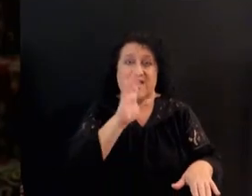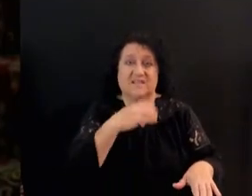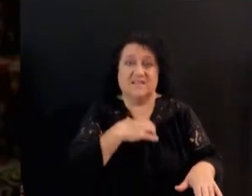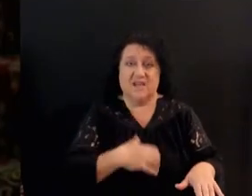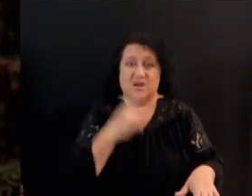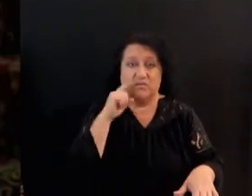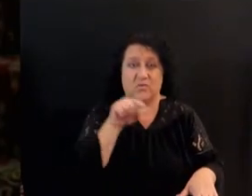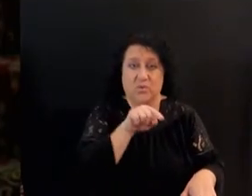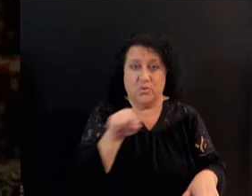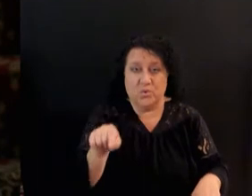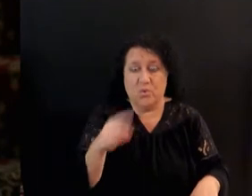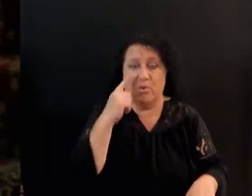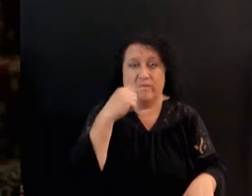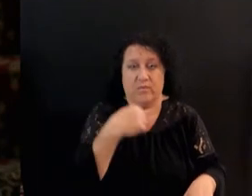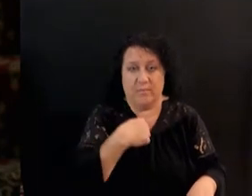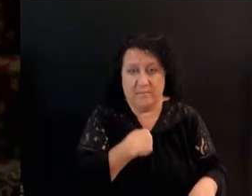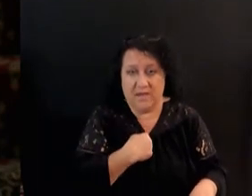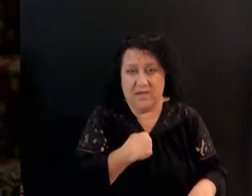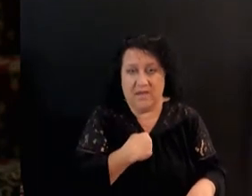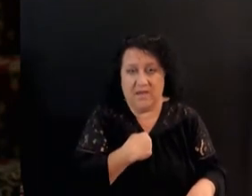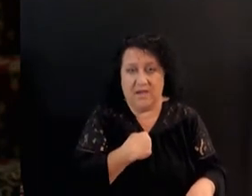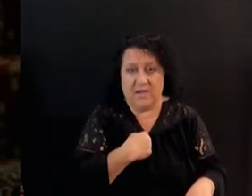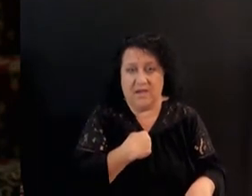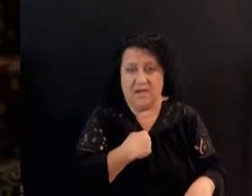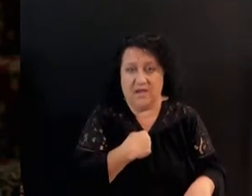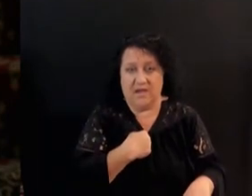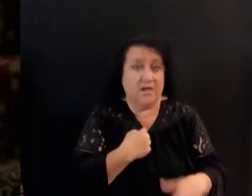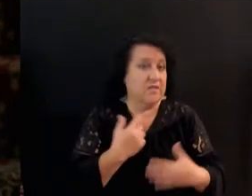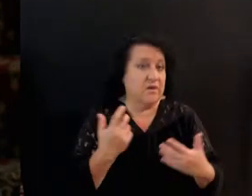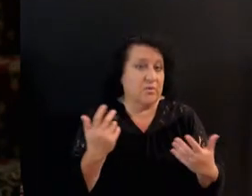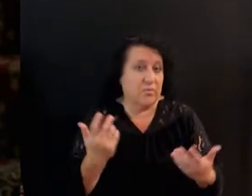are the best for us.